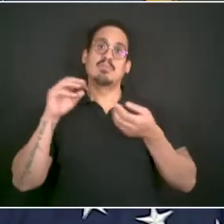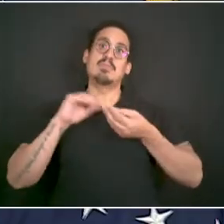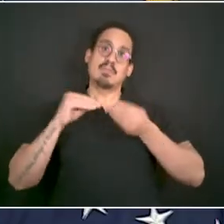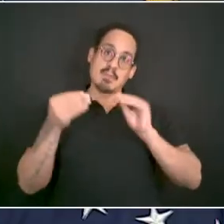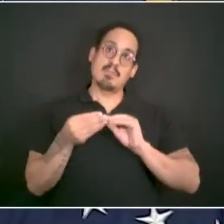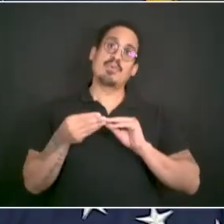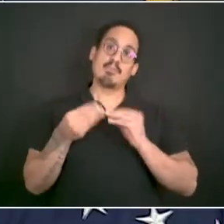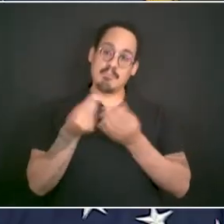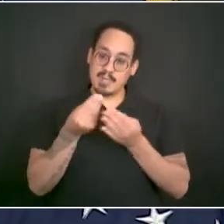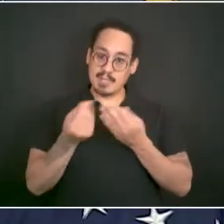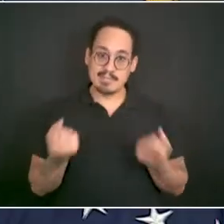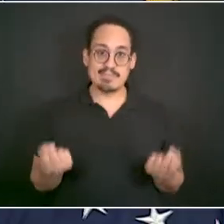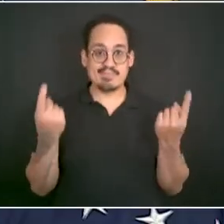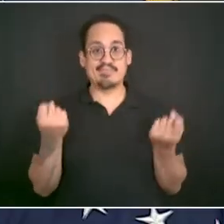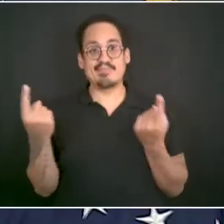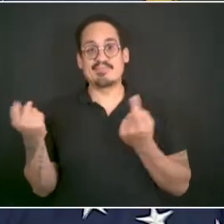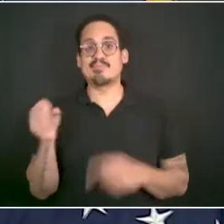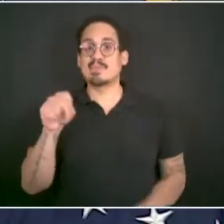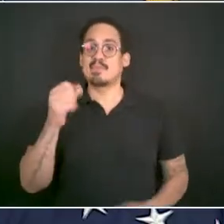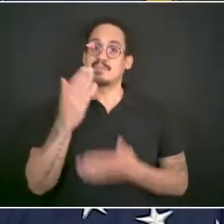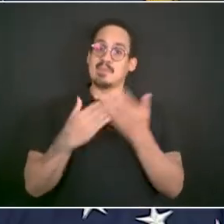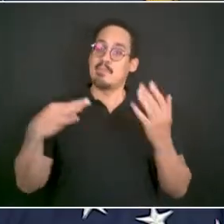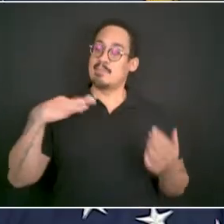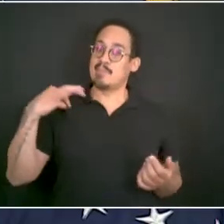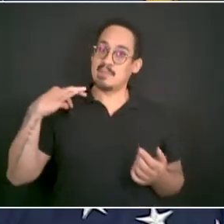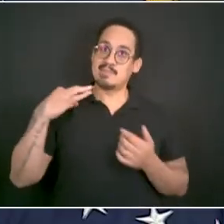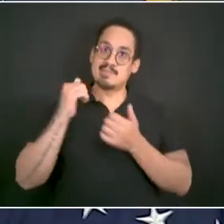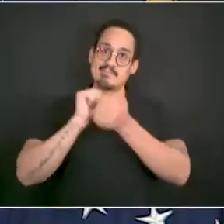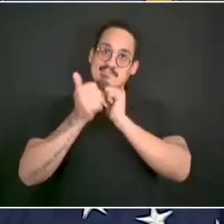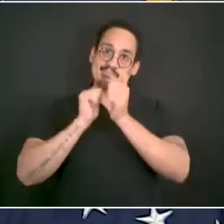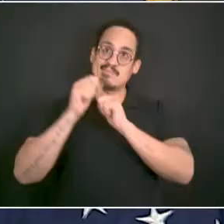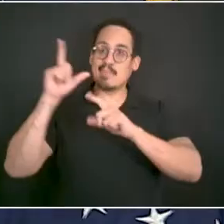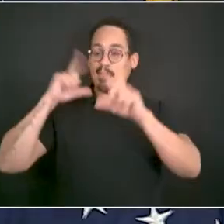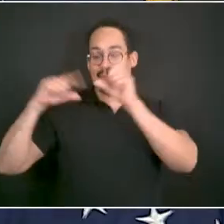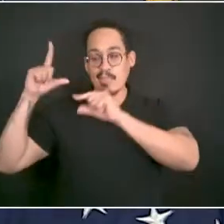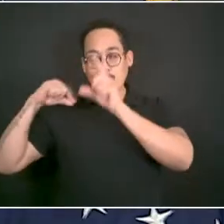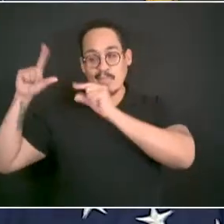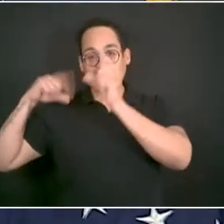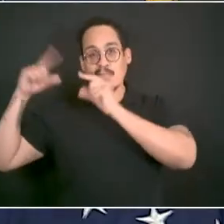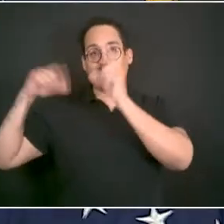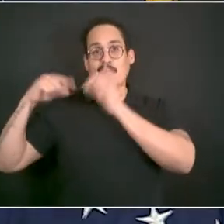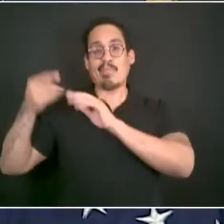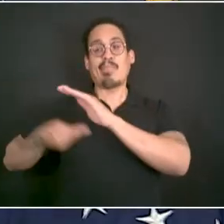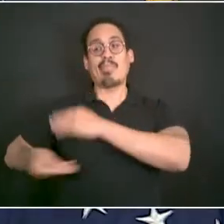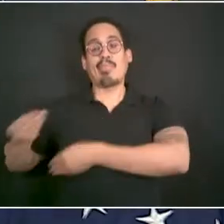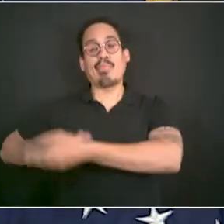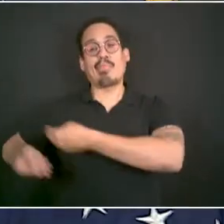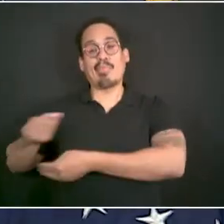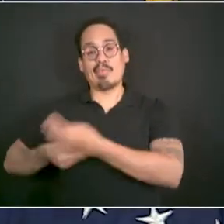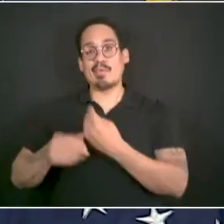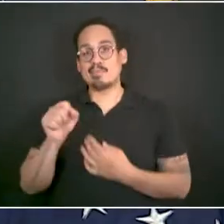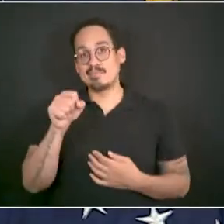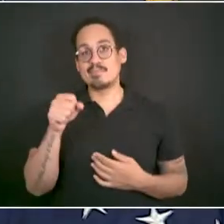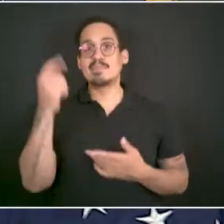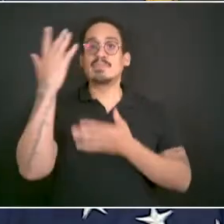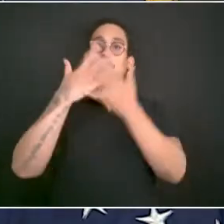Yes, some candidates are doing collusion. Yes, there are outside folks who are able to have $8